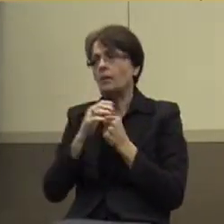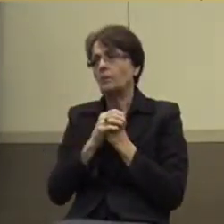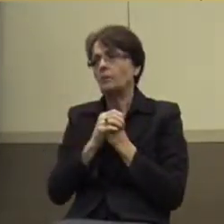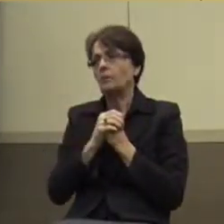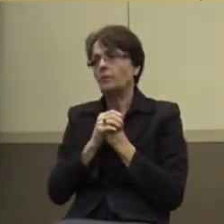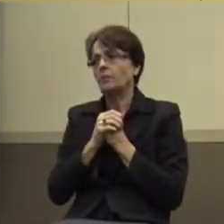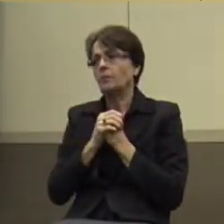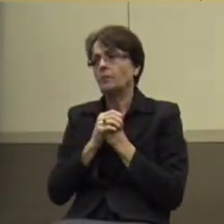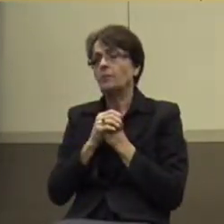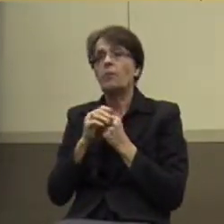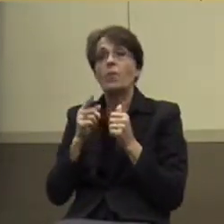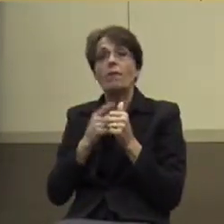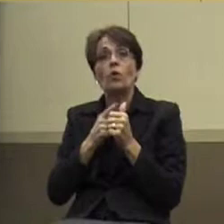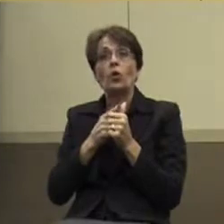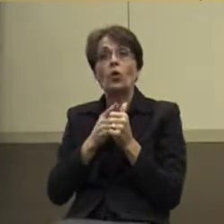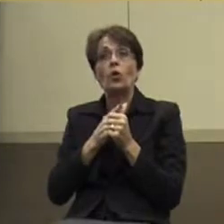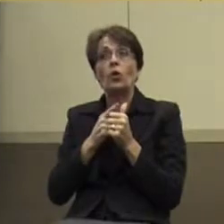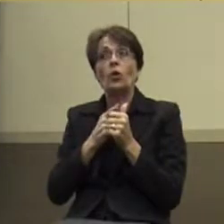First, now